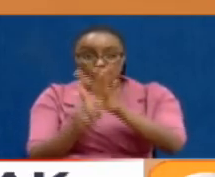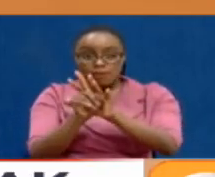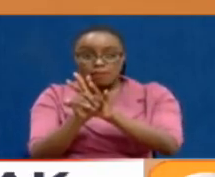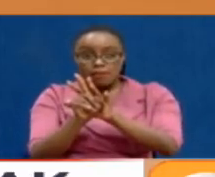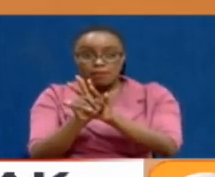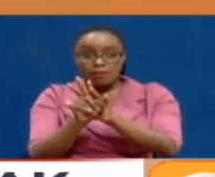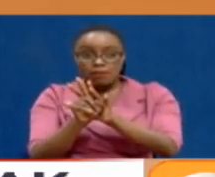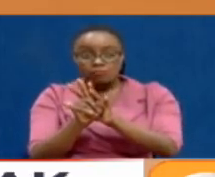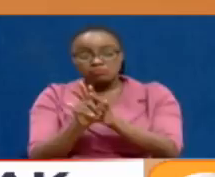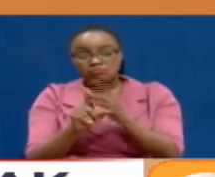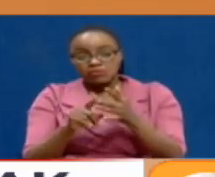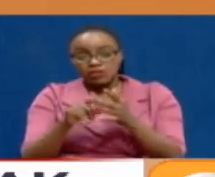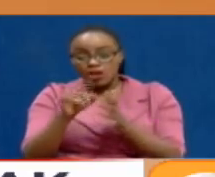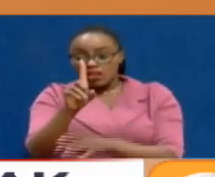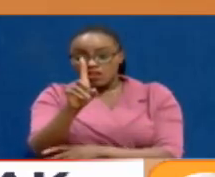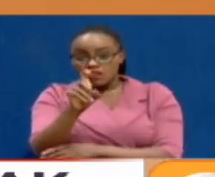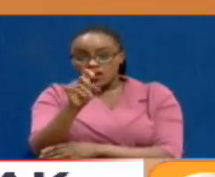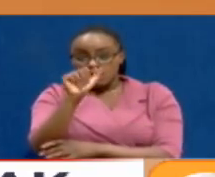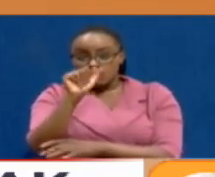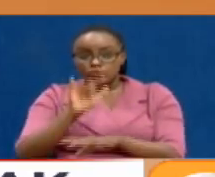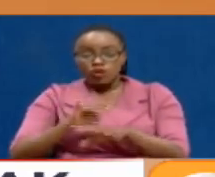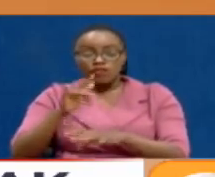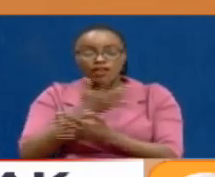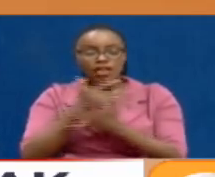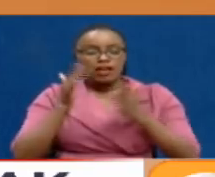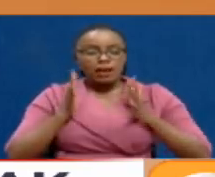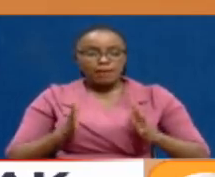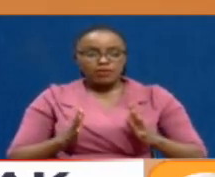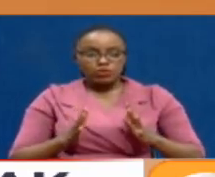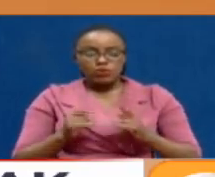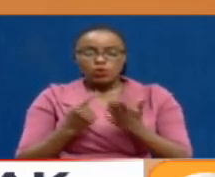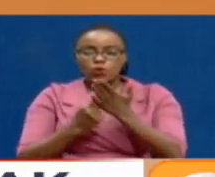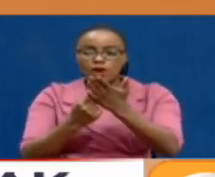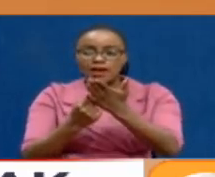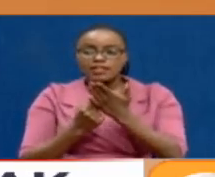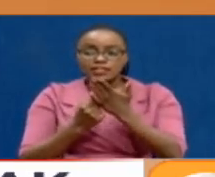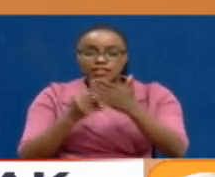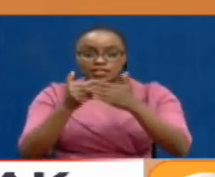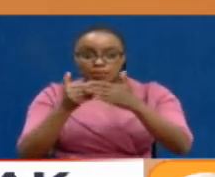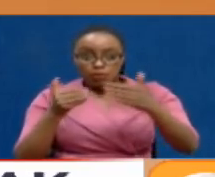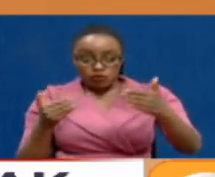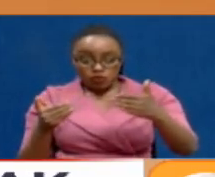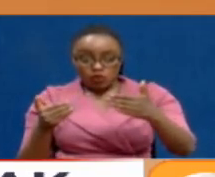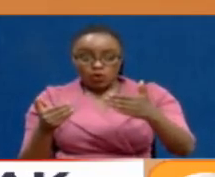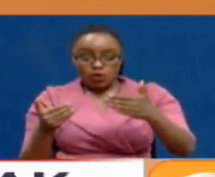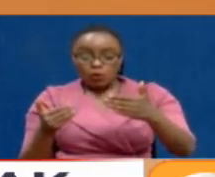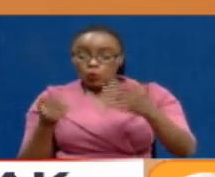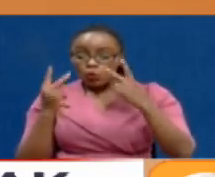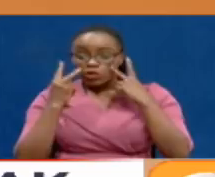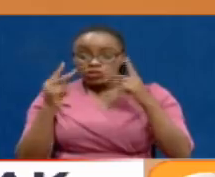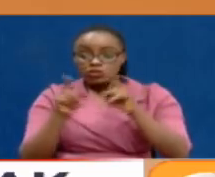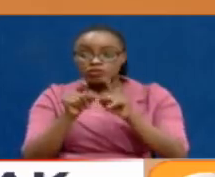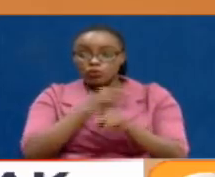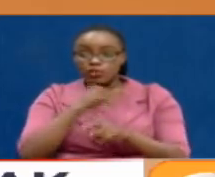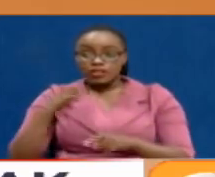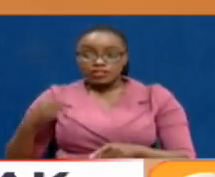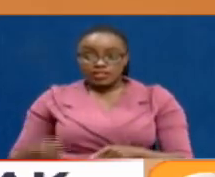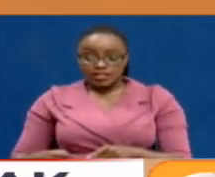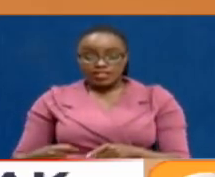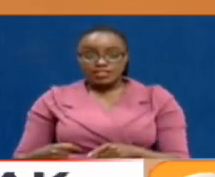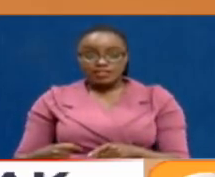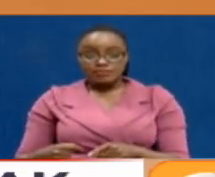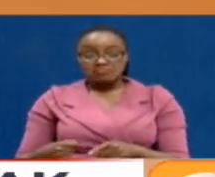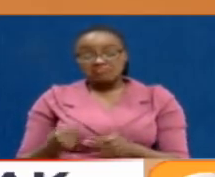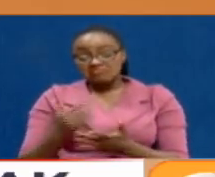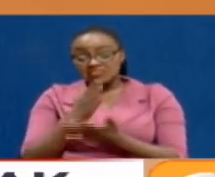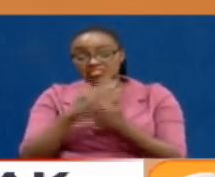caveat that the virus can affect everyone, and we were discussing this earlier. We saw in the Chinese population,